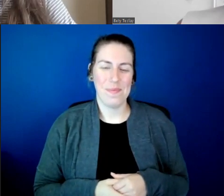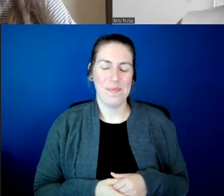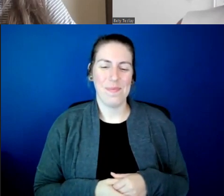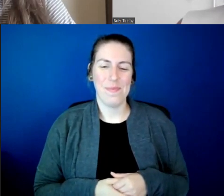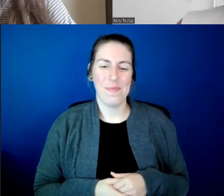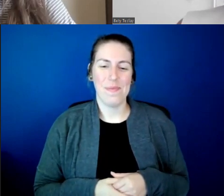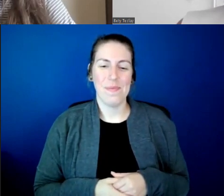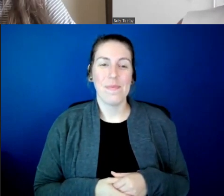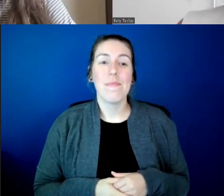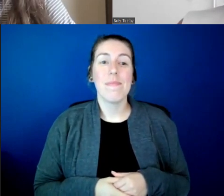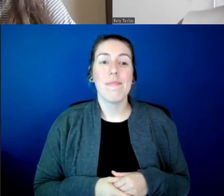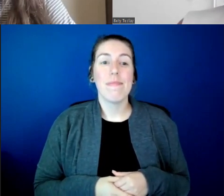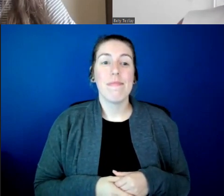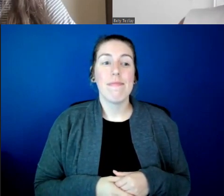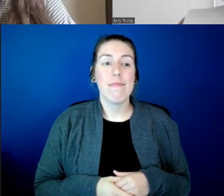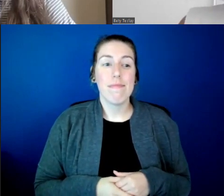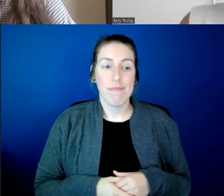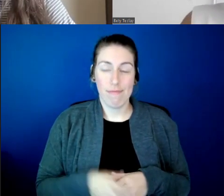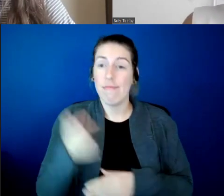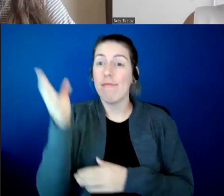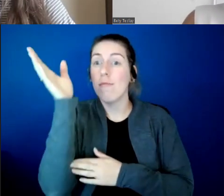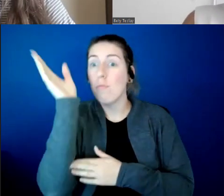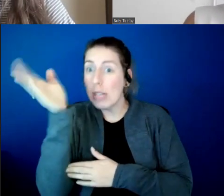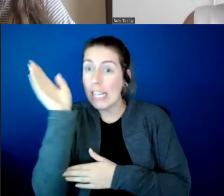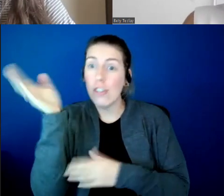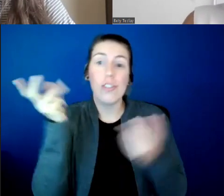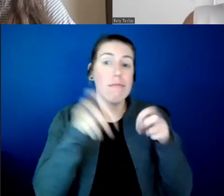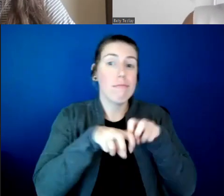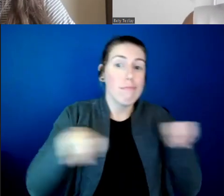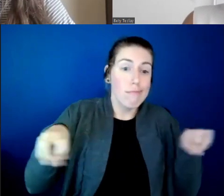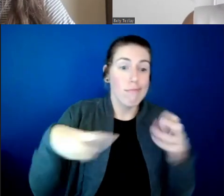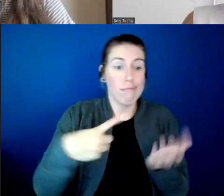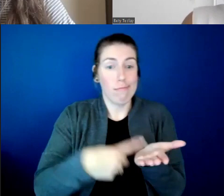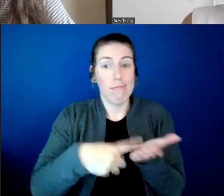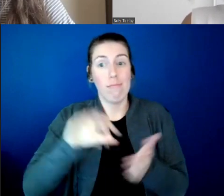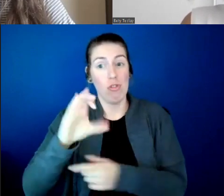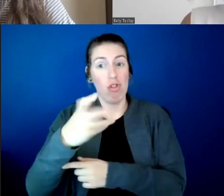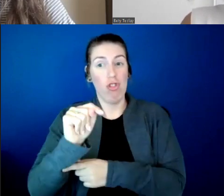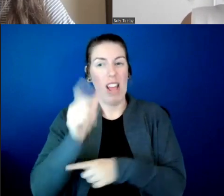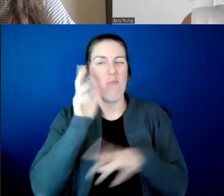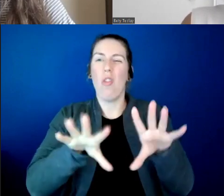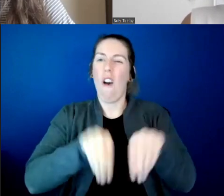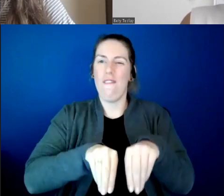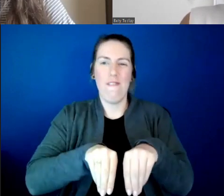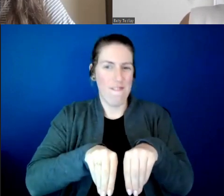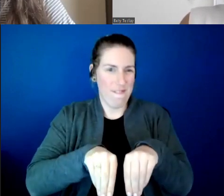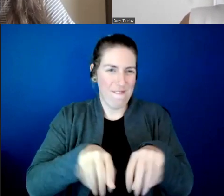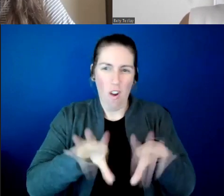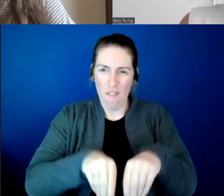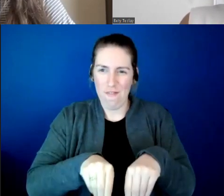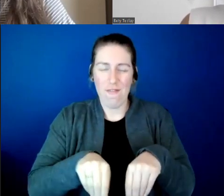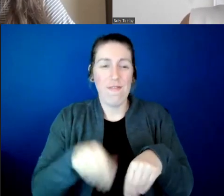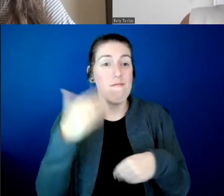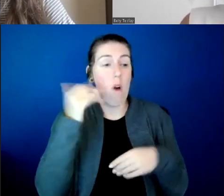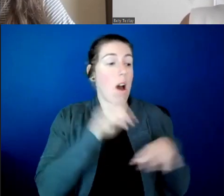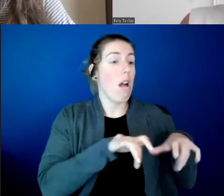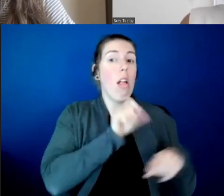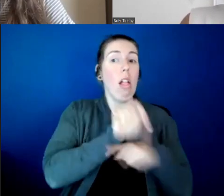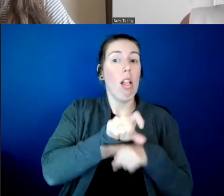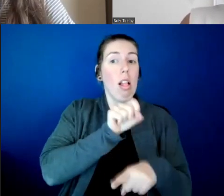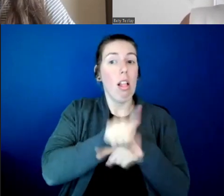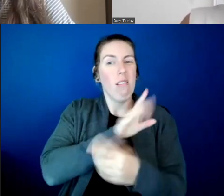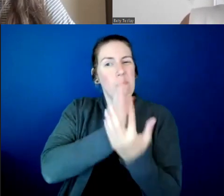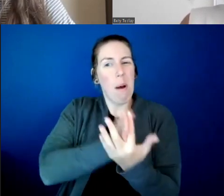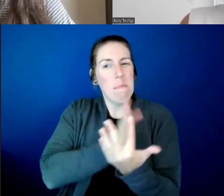during presentations and panel discussions, we will have the chat closed to the public, as it can be disruptive to other